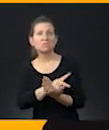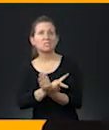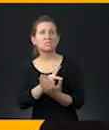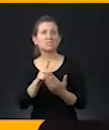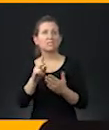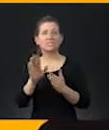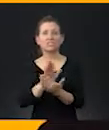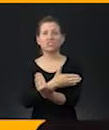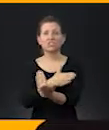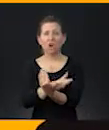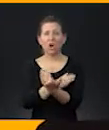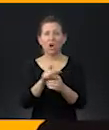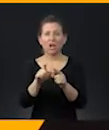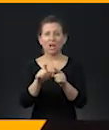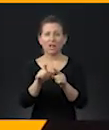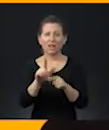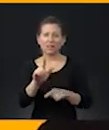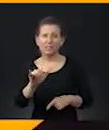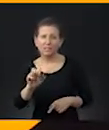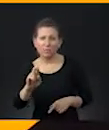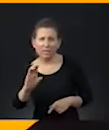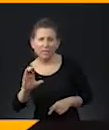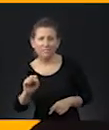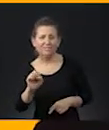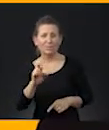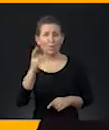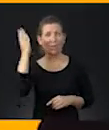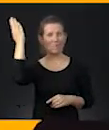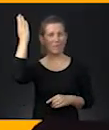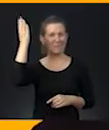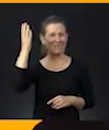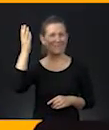writing song lyrics, and or public speaking, which I ultimately